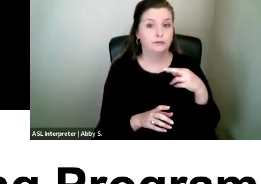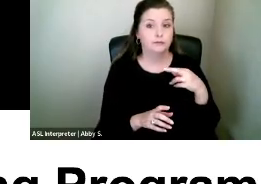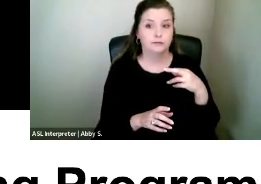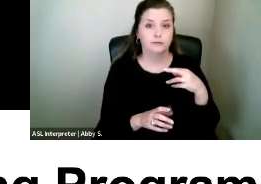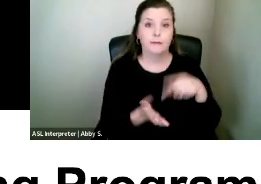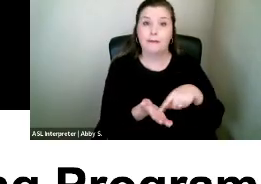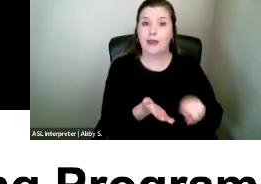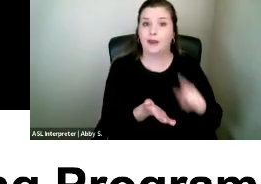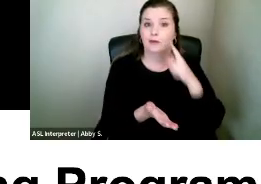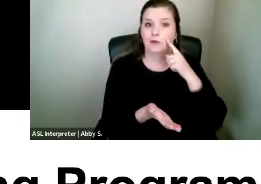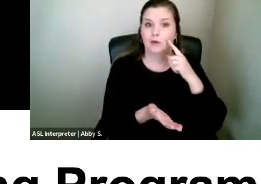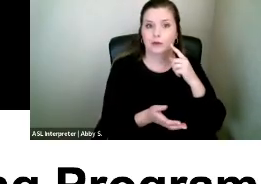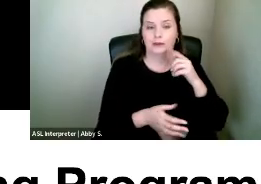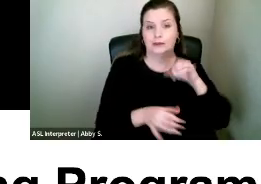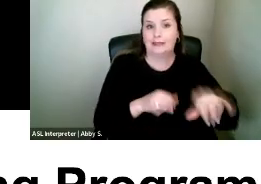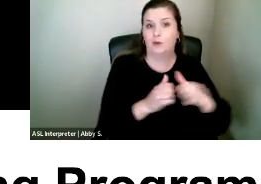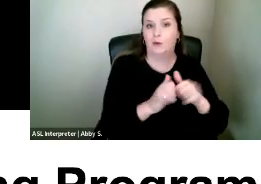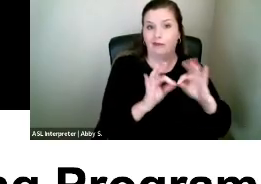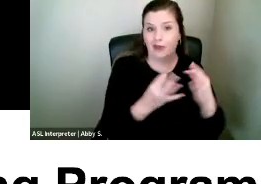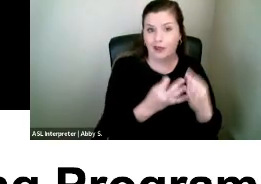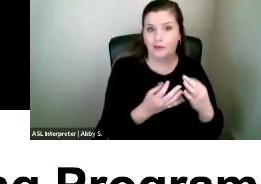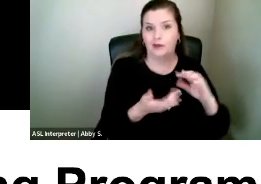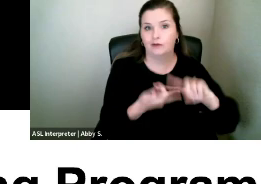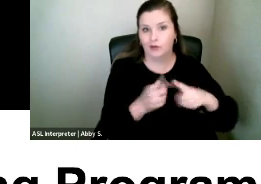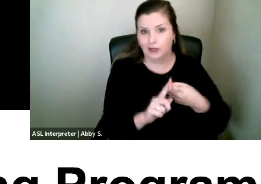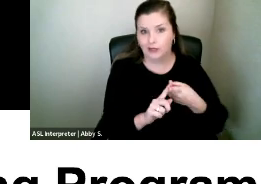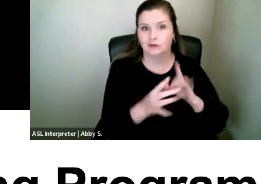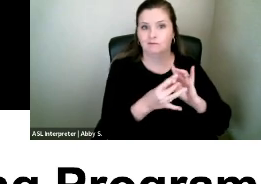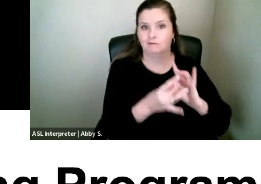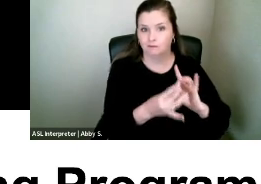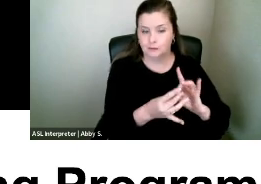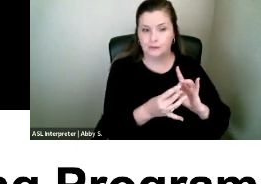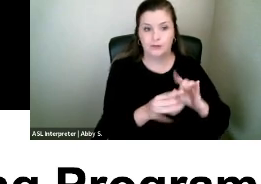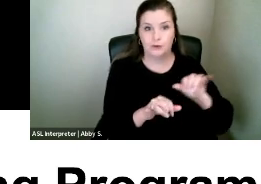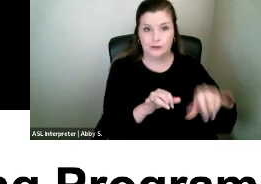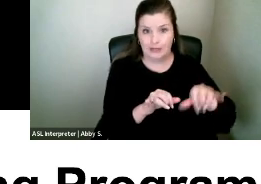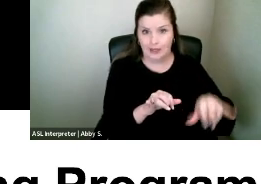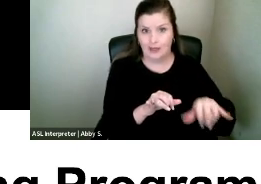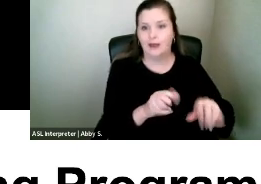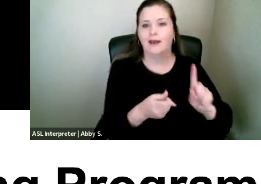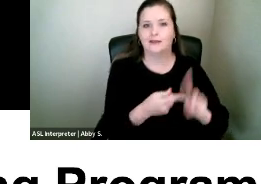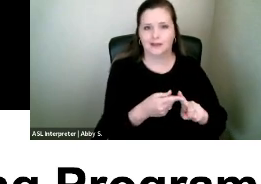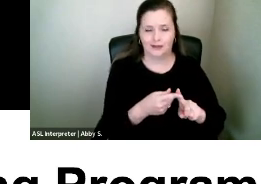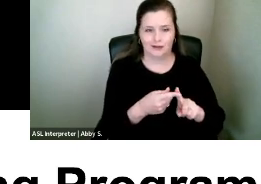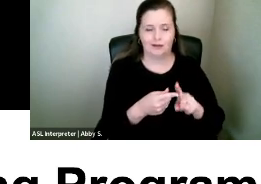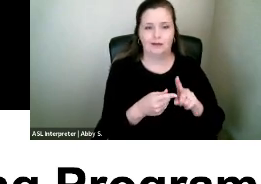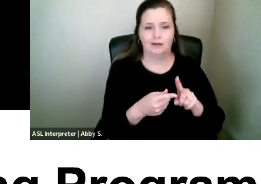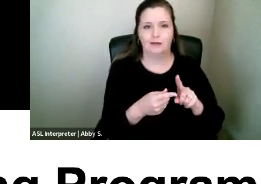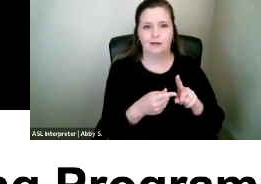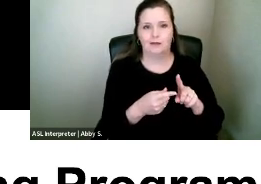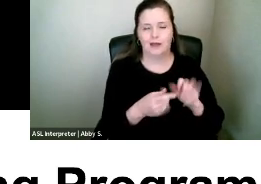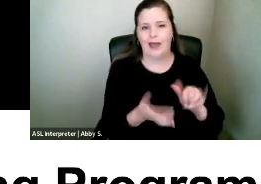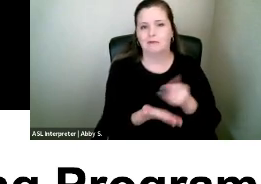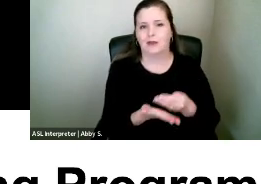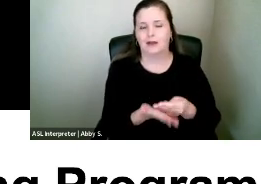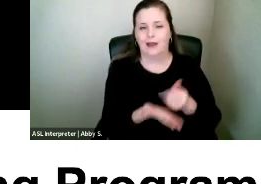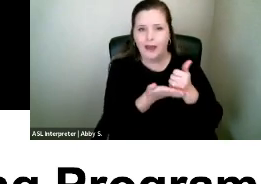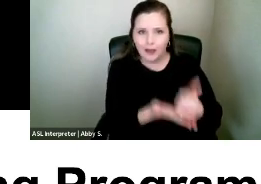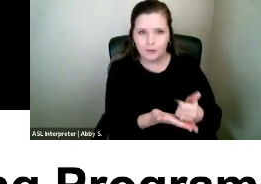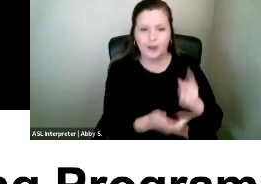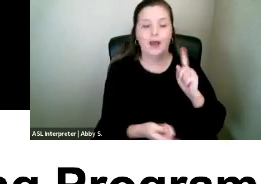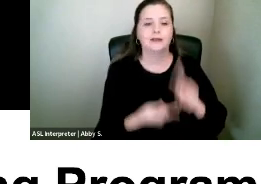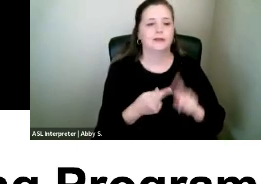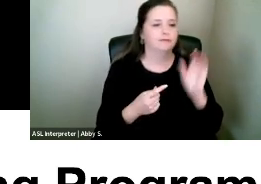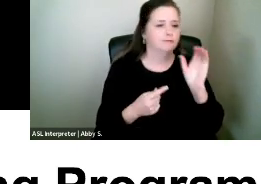with relatives, friends, and families until the survivor is able to find a more